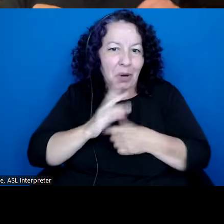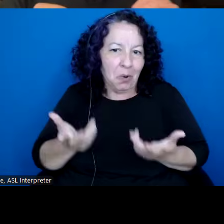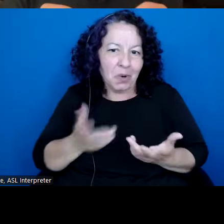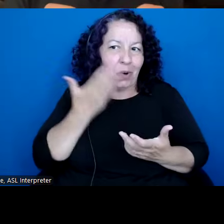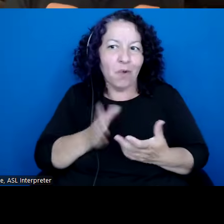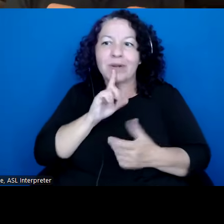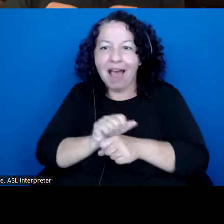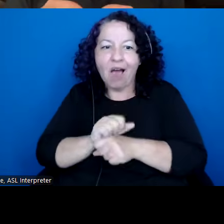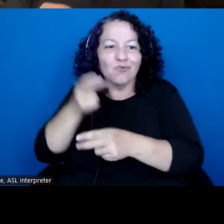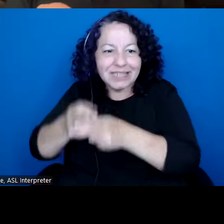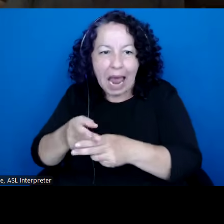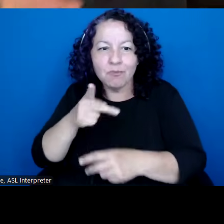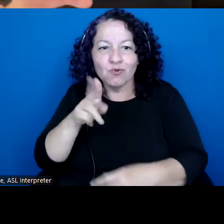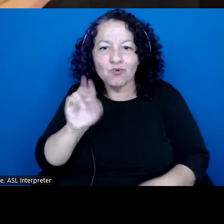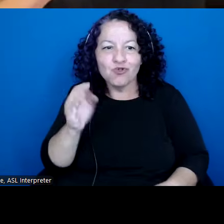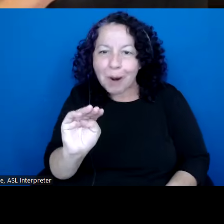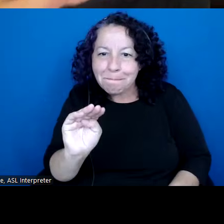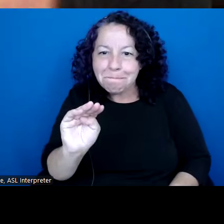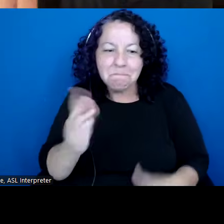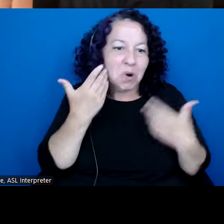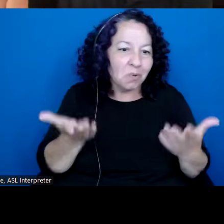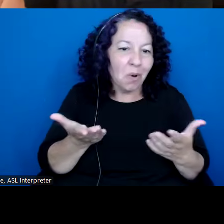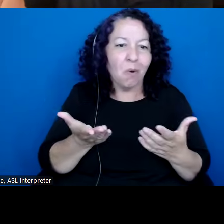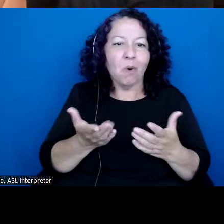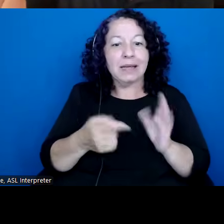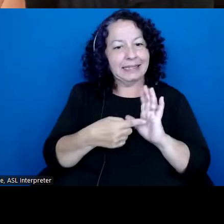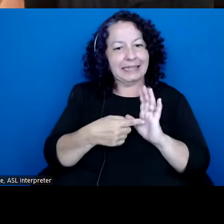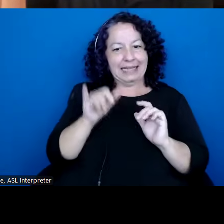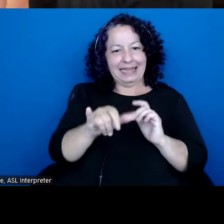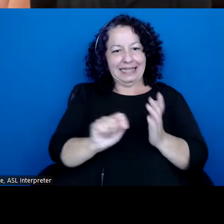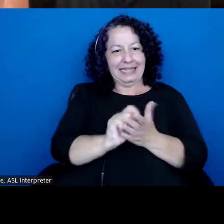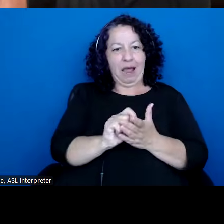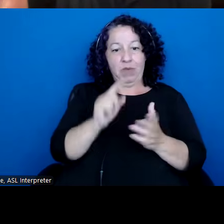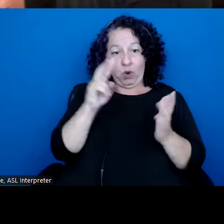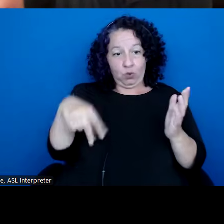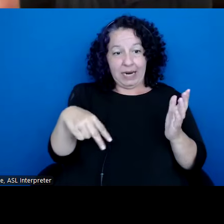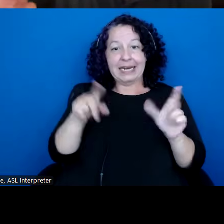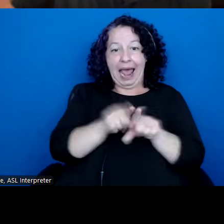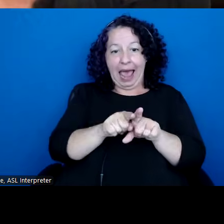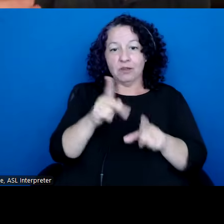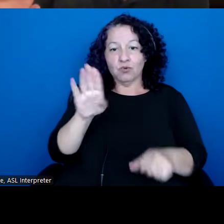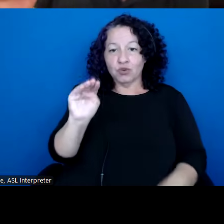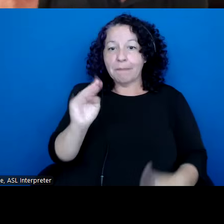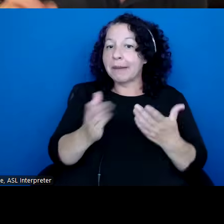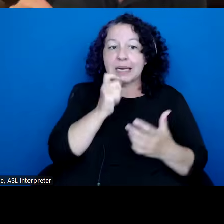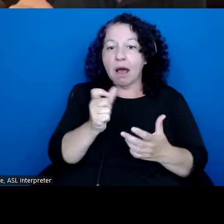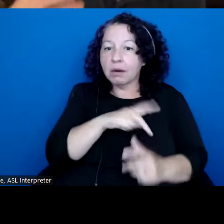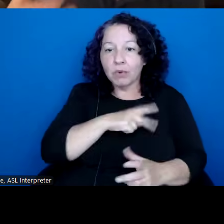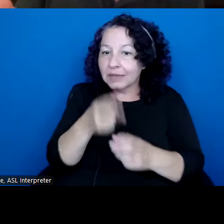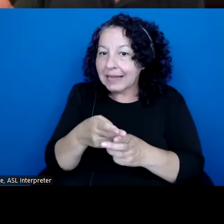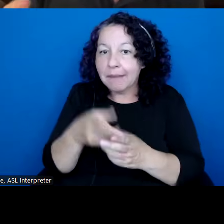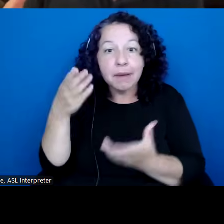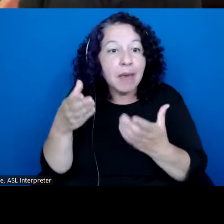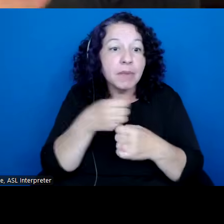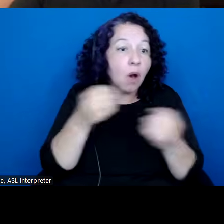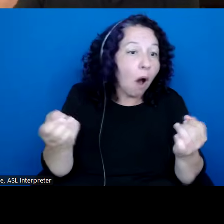name was actually Kushim. The signs at this period that we read Kushim, they might not have been a personal name. They might have been like an